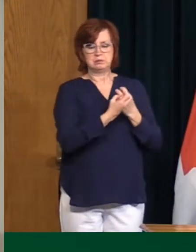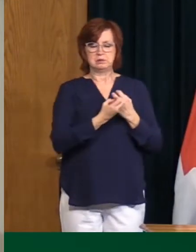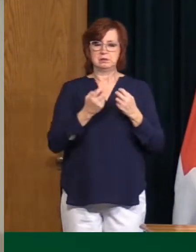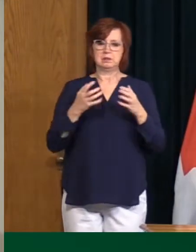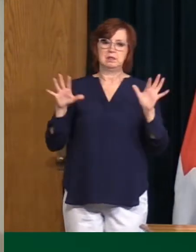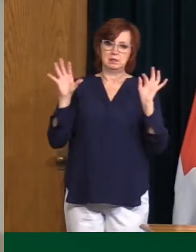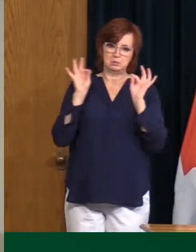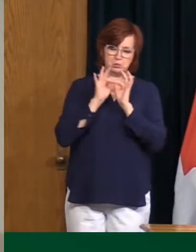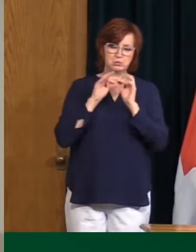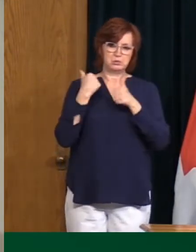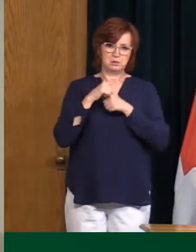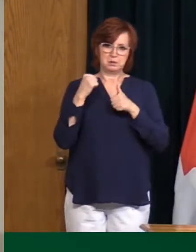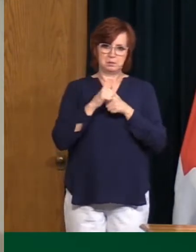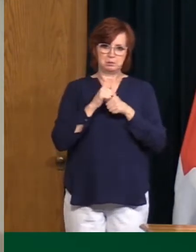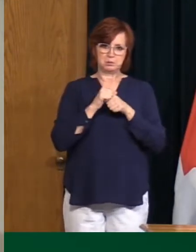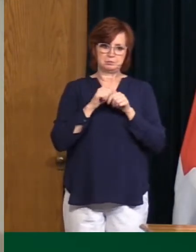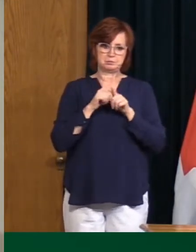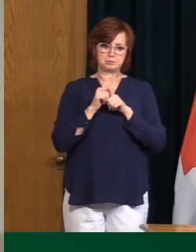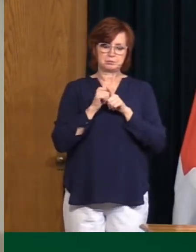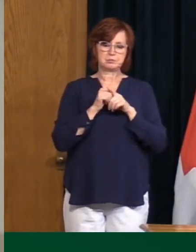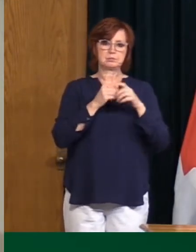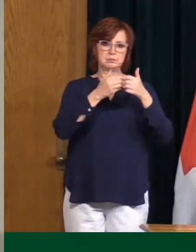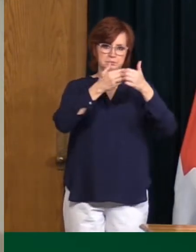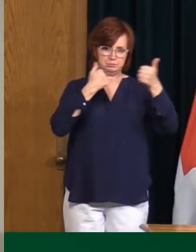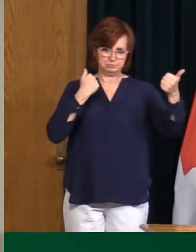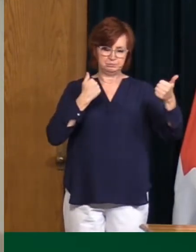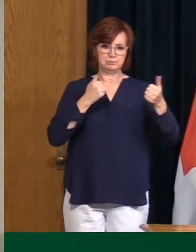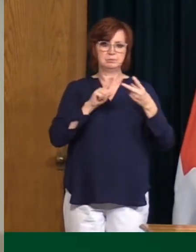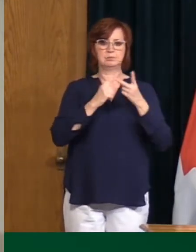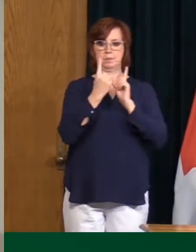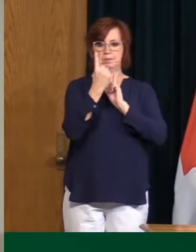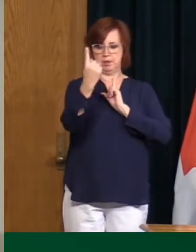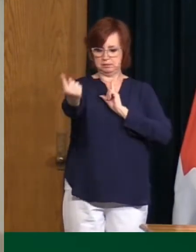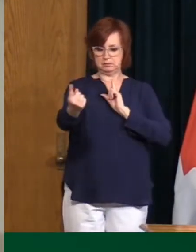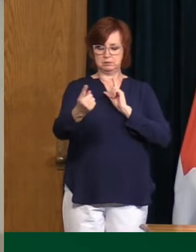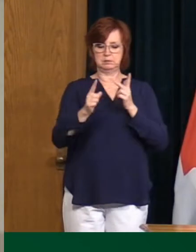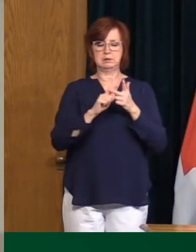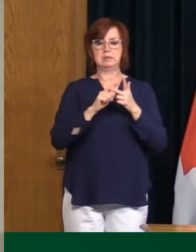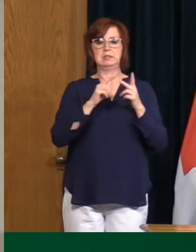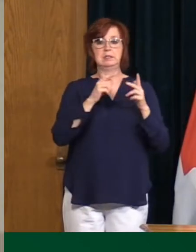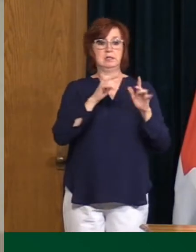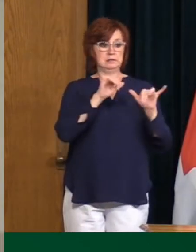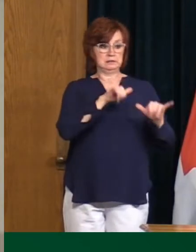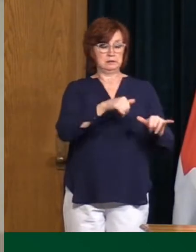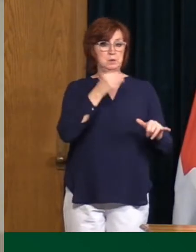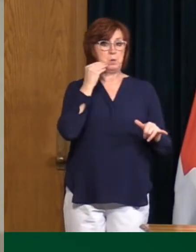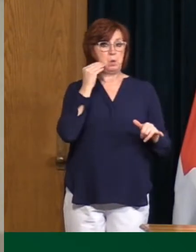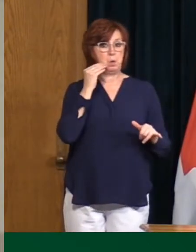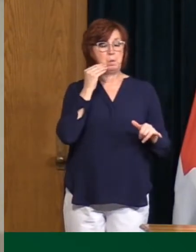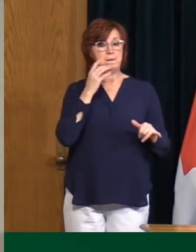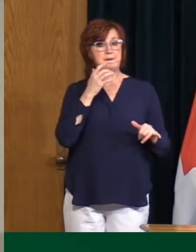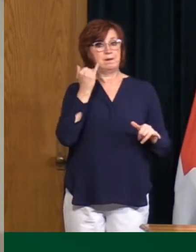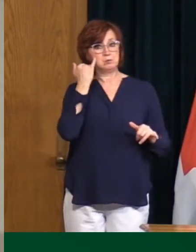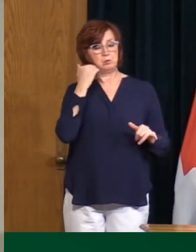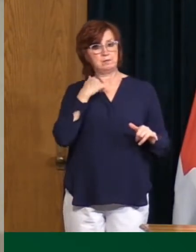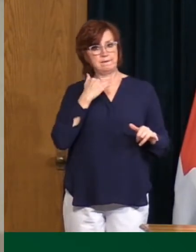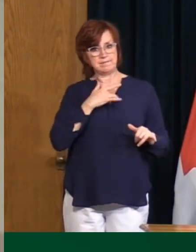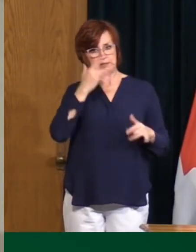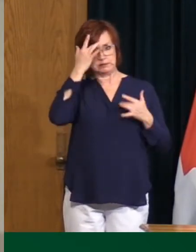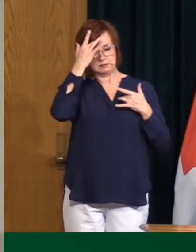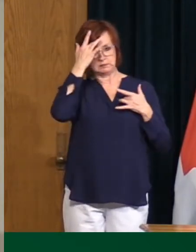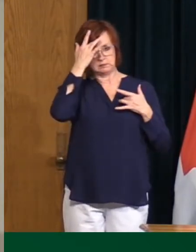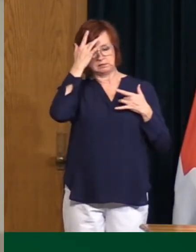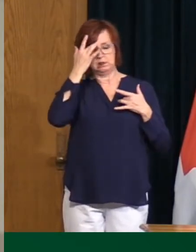further informs what we should do and what our close contacts we should do, this pandemic can be controlled.